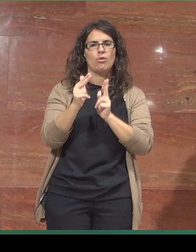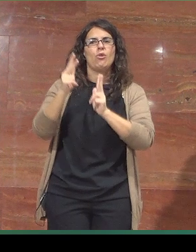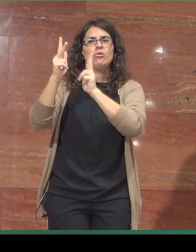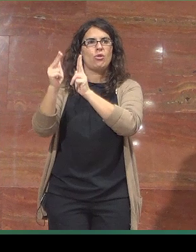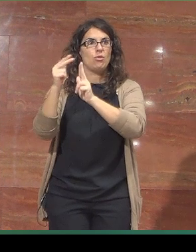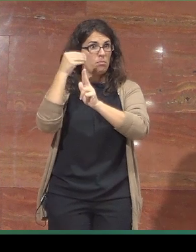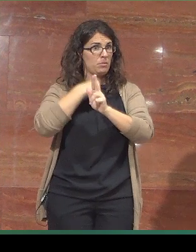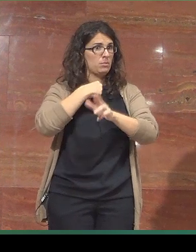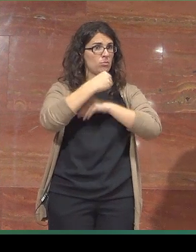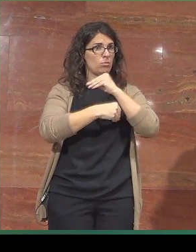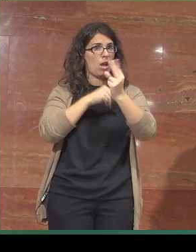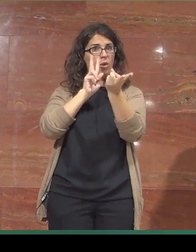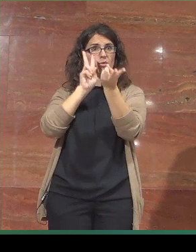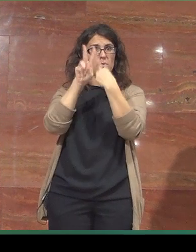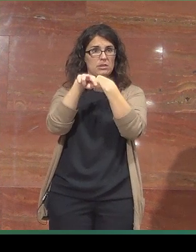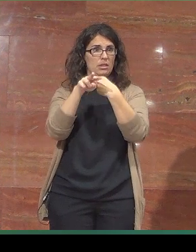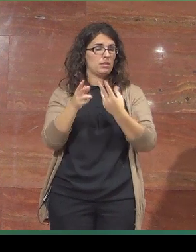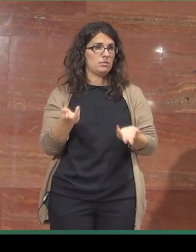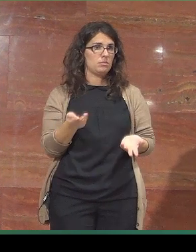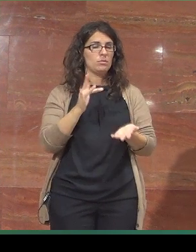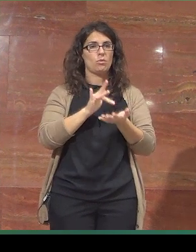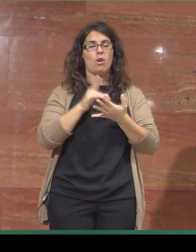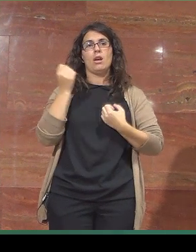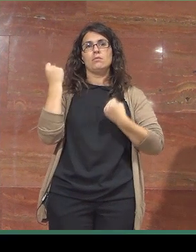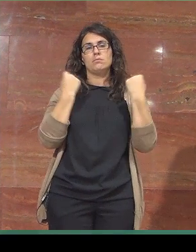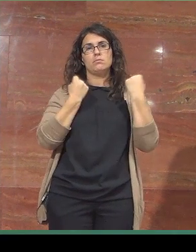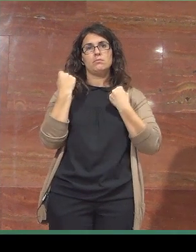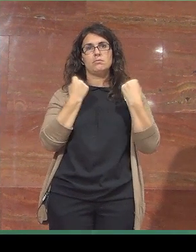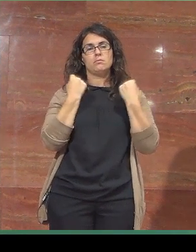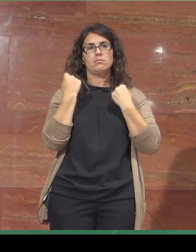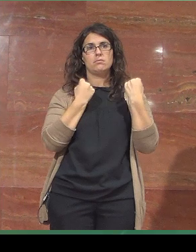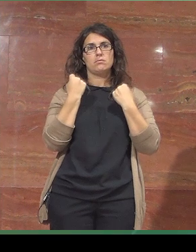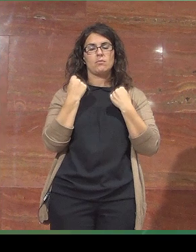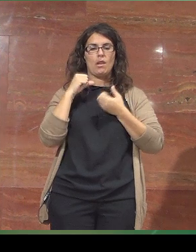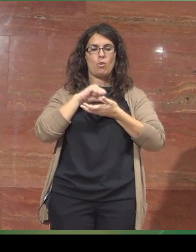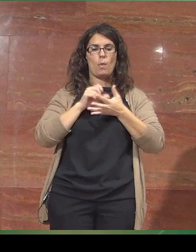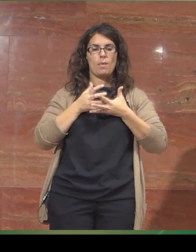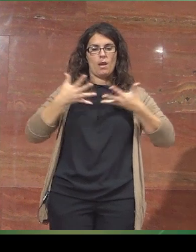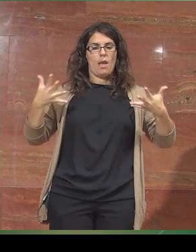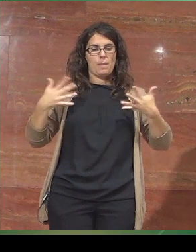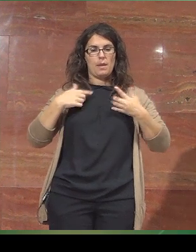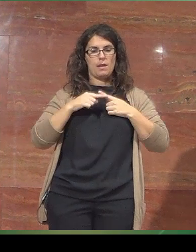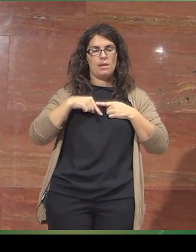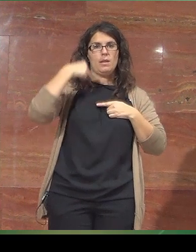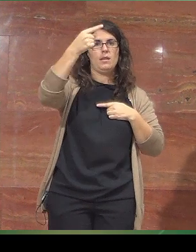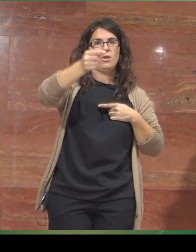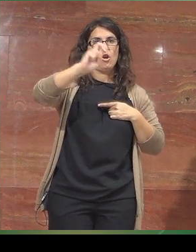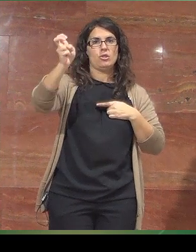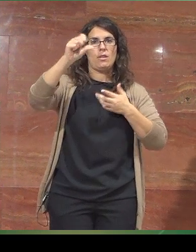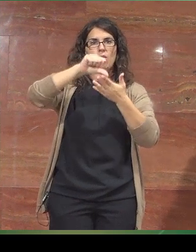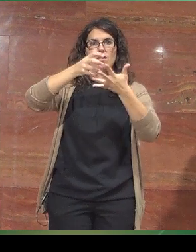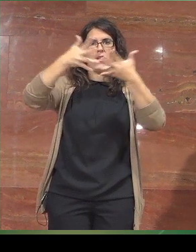driving from one large city to another, you don't include all of the smaller towns and cities on the